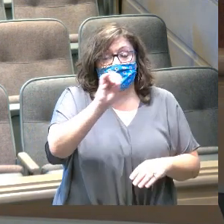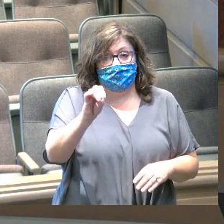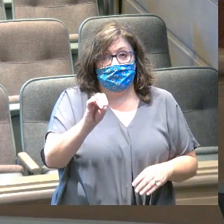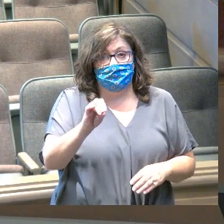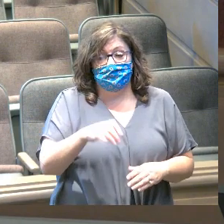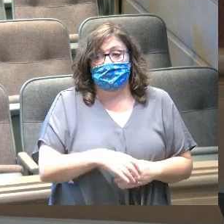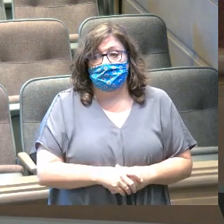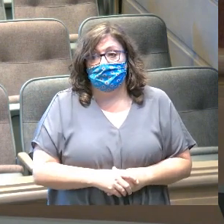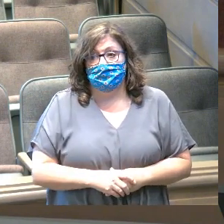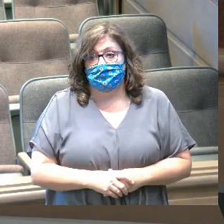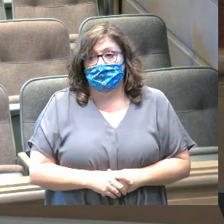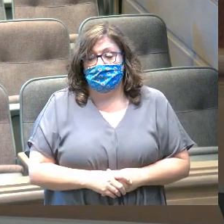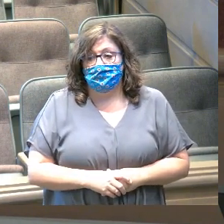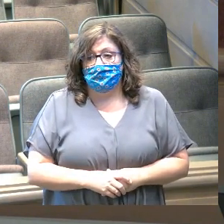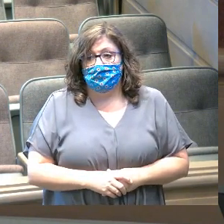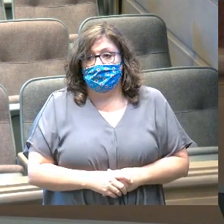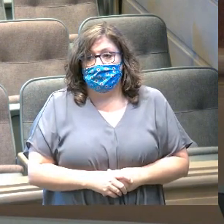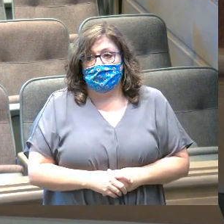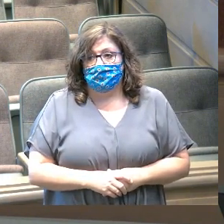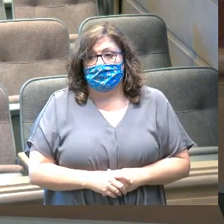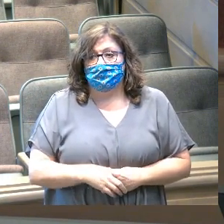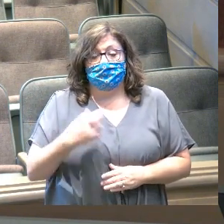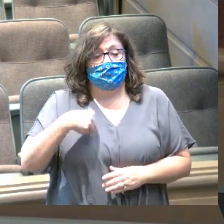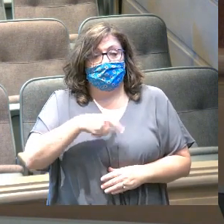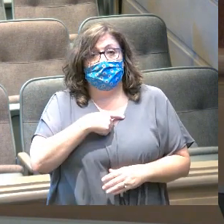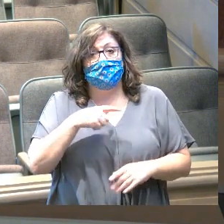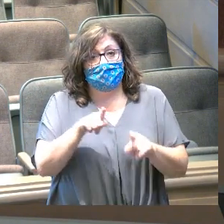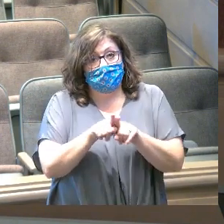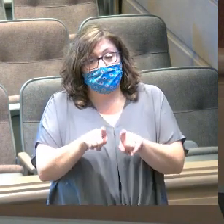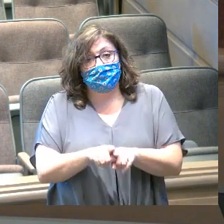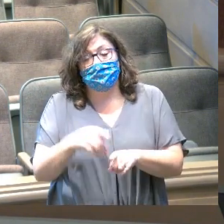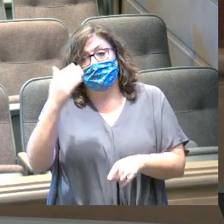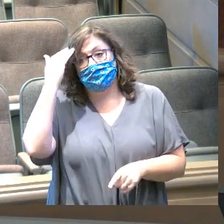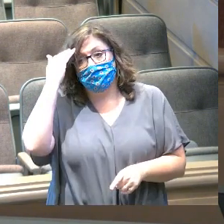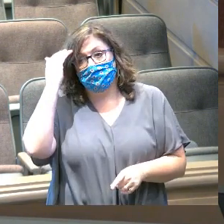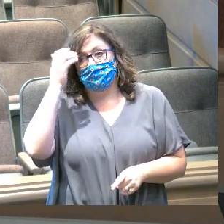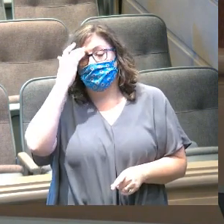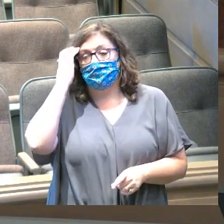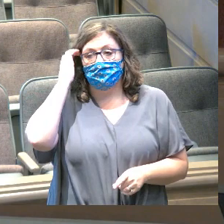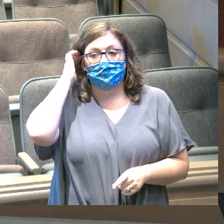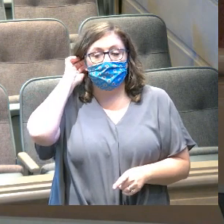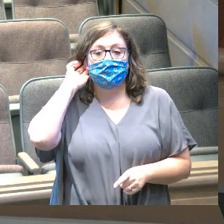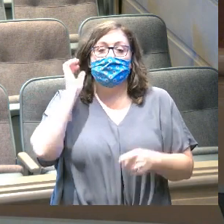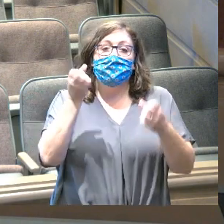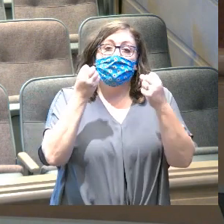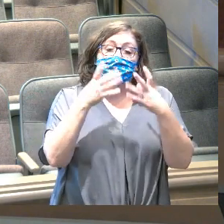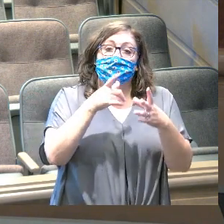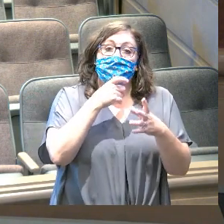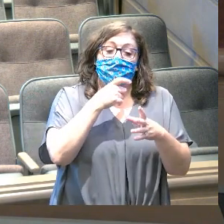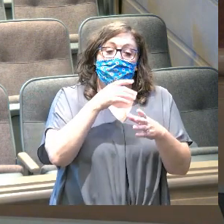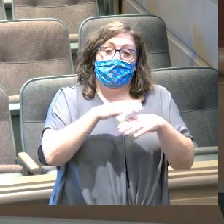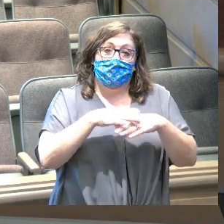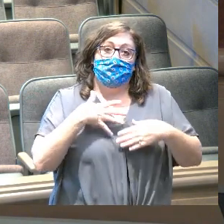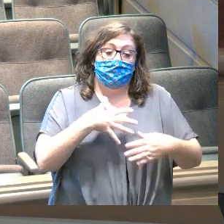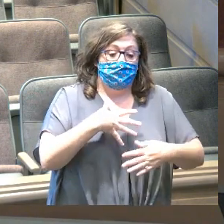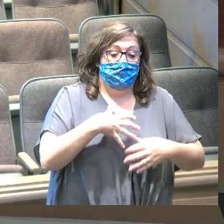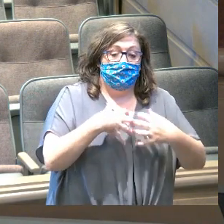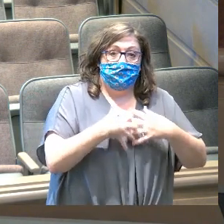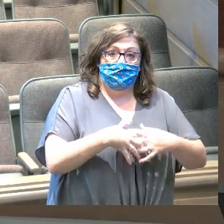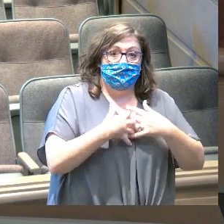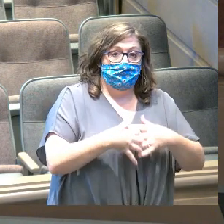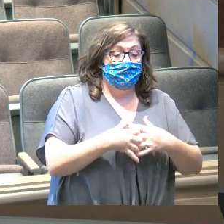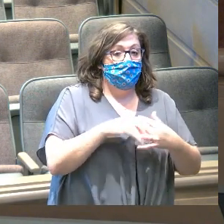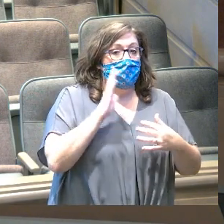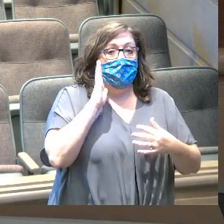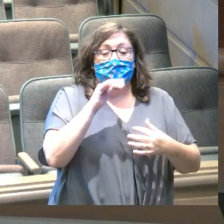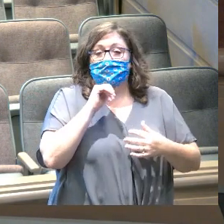correctly. And we also know that many of those people on respirators are not going to make it. And what we need to